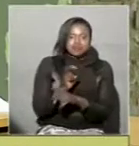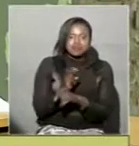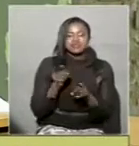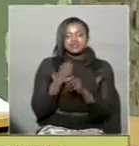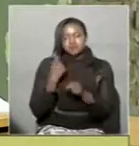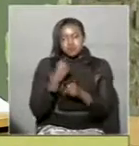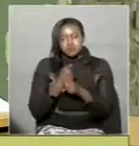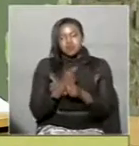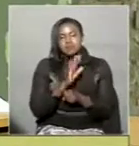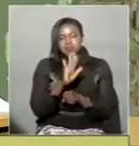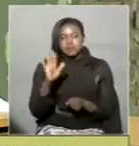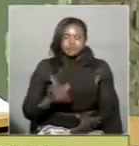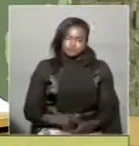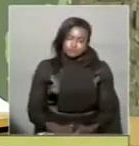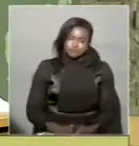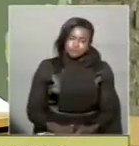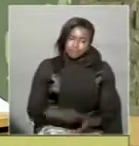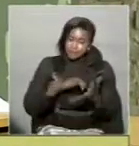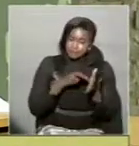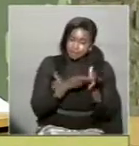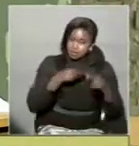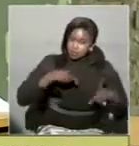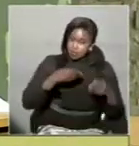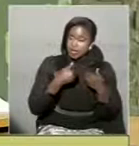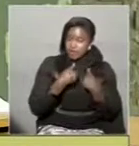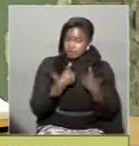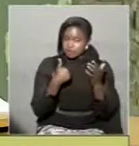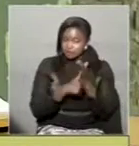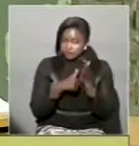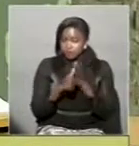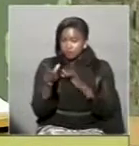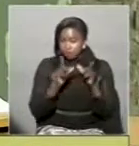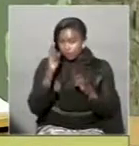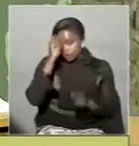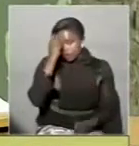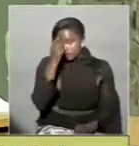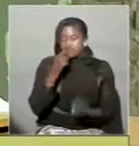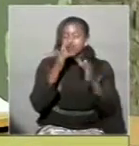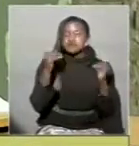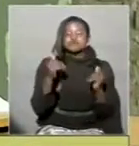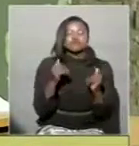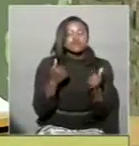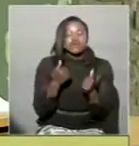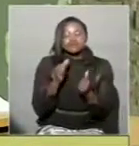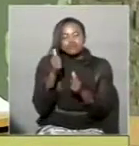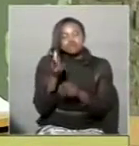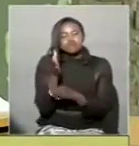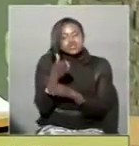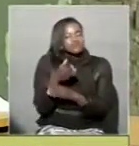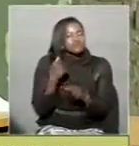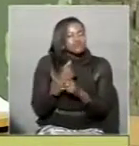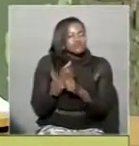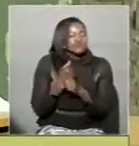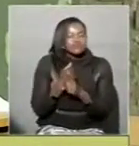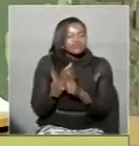or her work. So we have the problem yes. at the local government levels. Yes. What are you going to do as the ministry, as